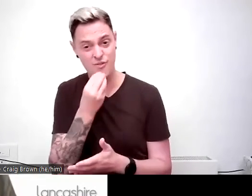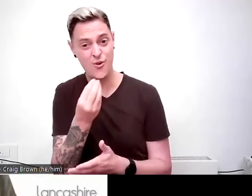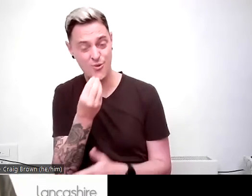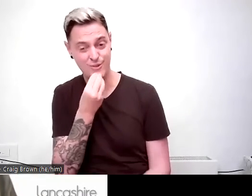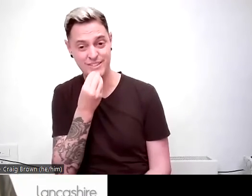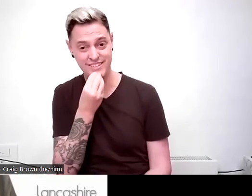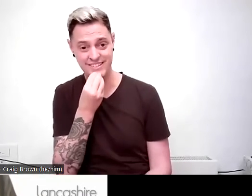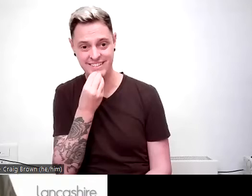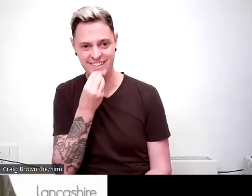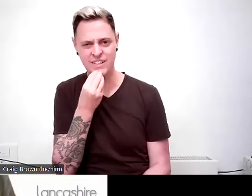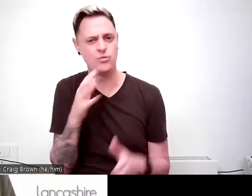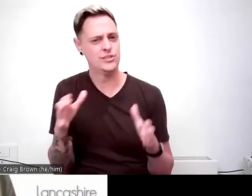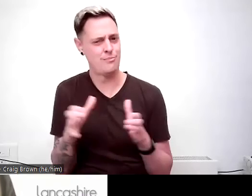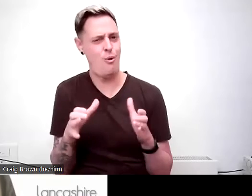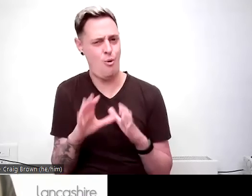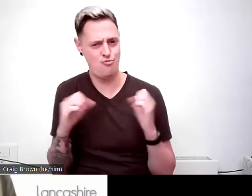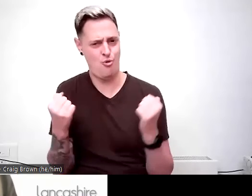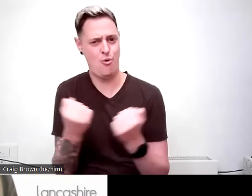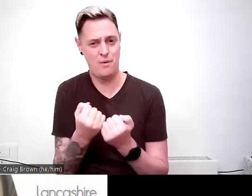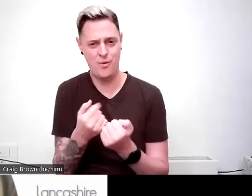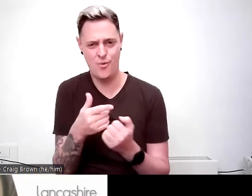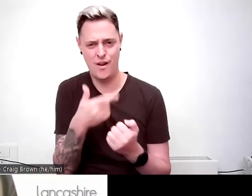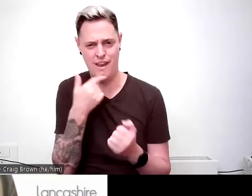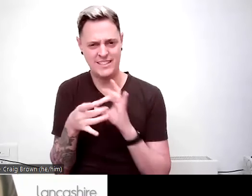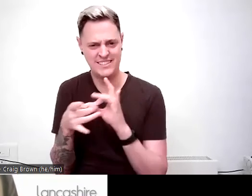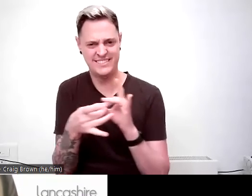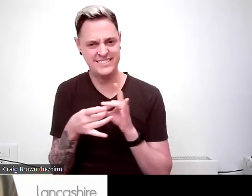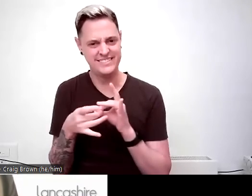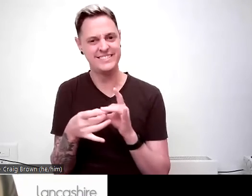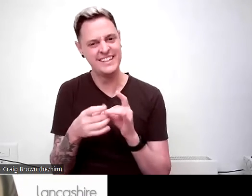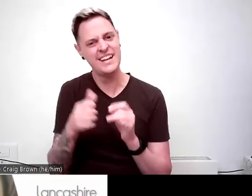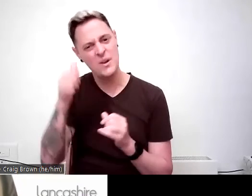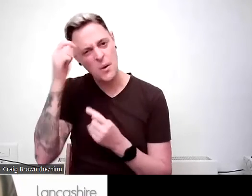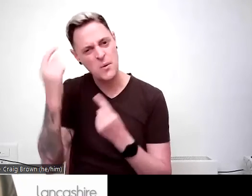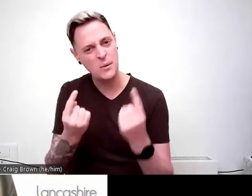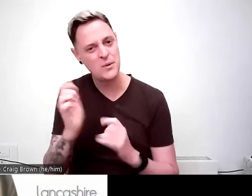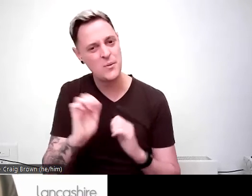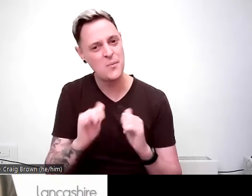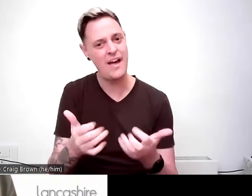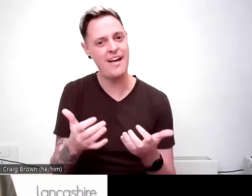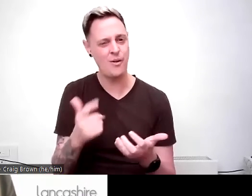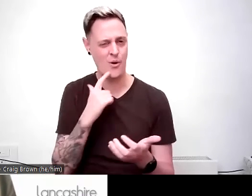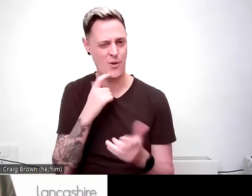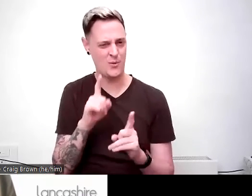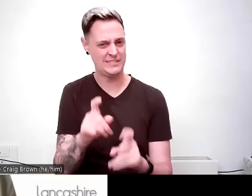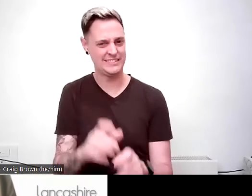we keep the group quite small, so everyone kind of like gets to know each other and stuff, which is really cute.